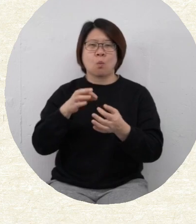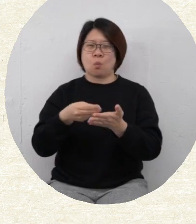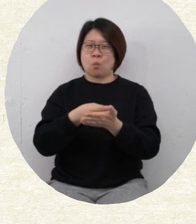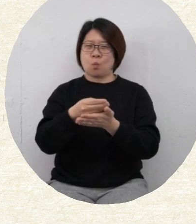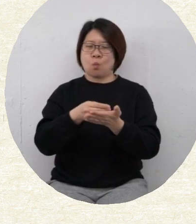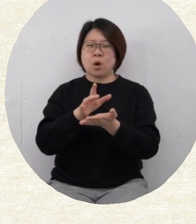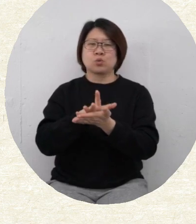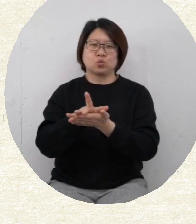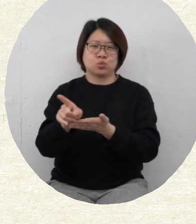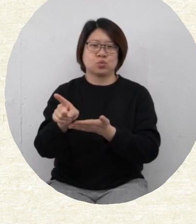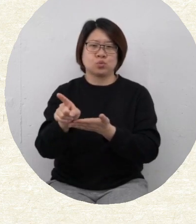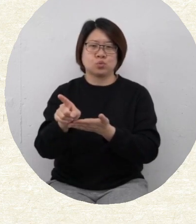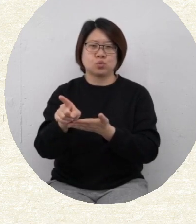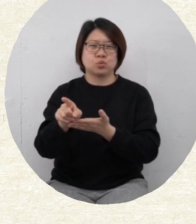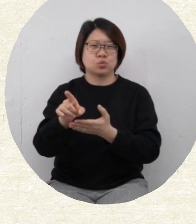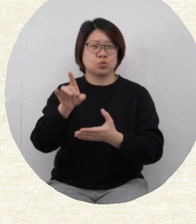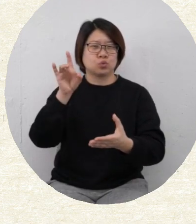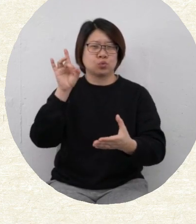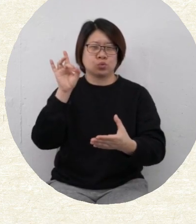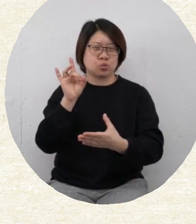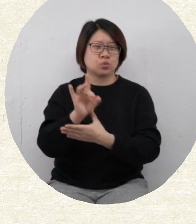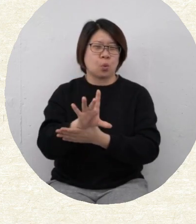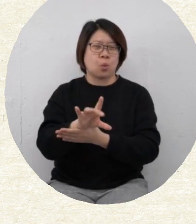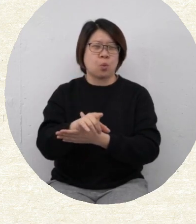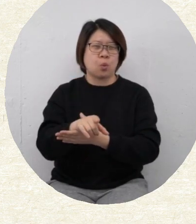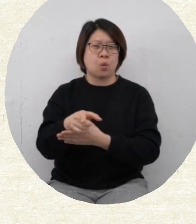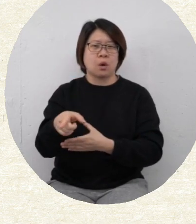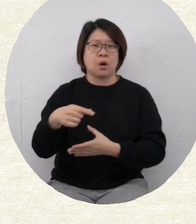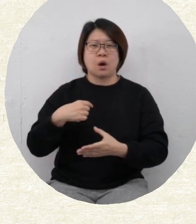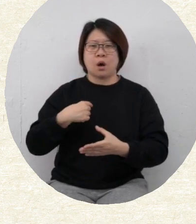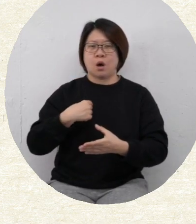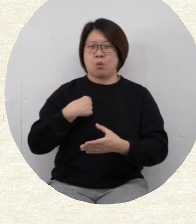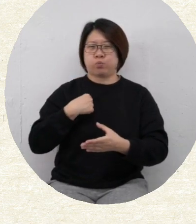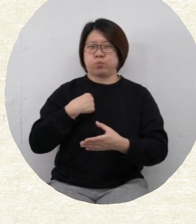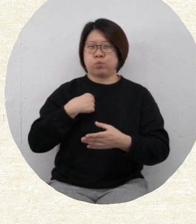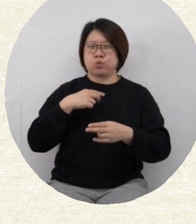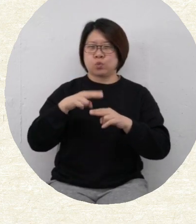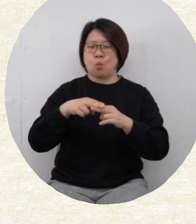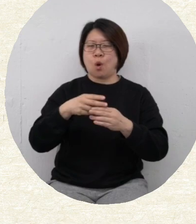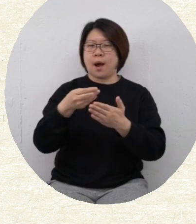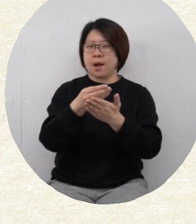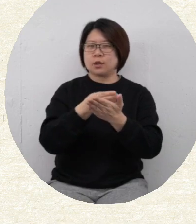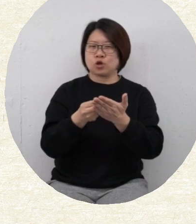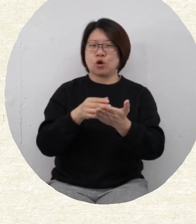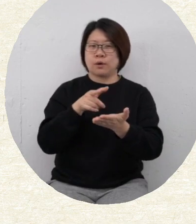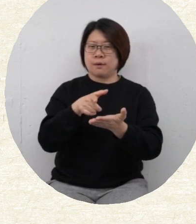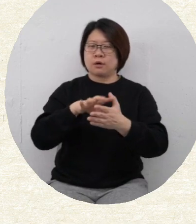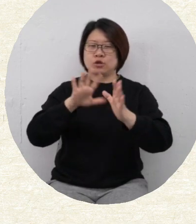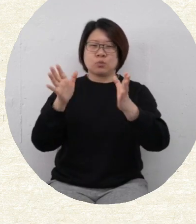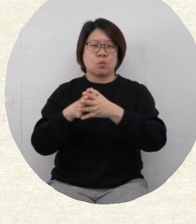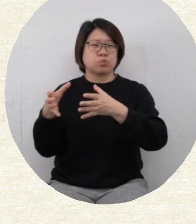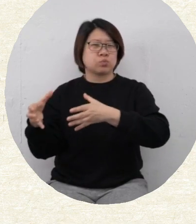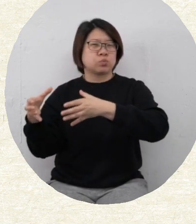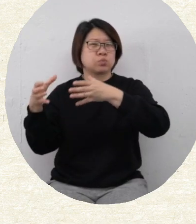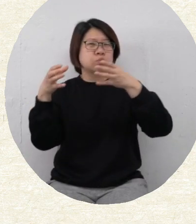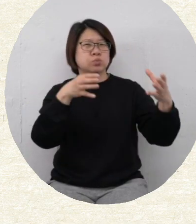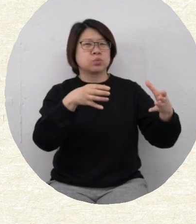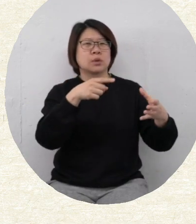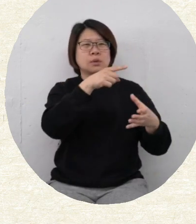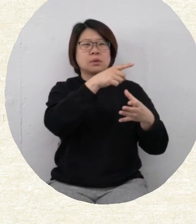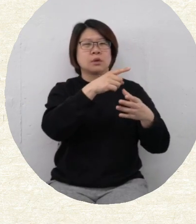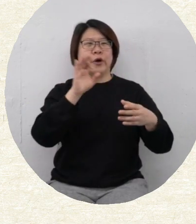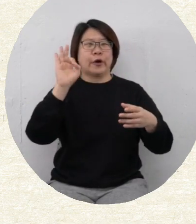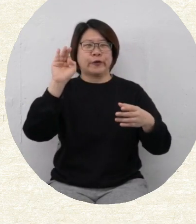this, Yeah. So I don't know, you're interested, you can go back and search for these kind of images from him. I don't